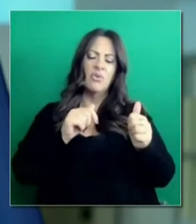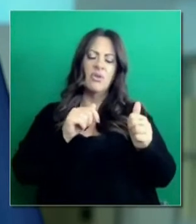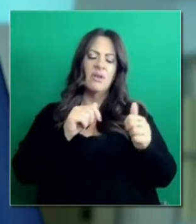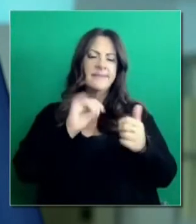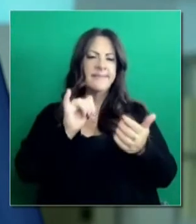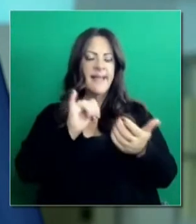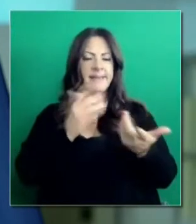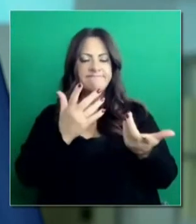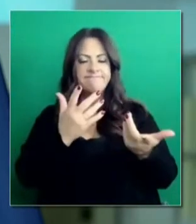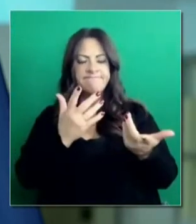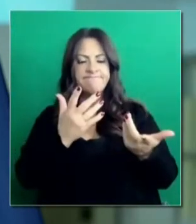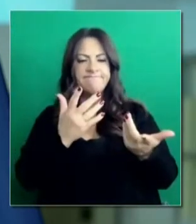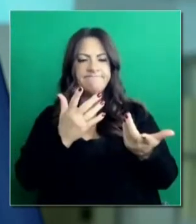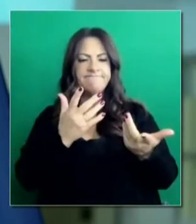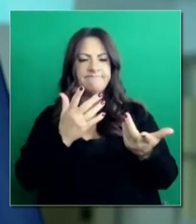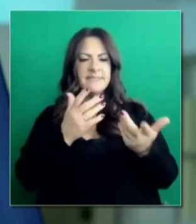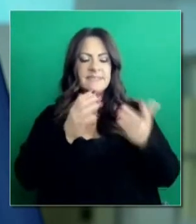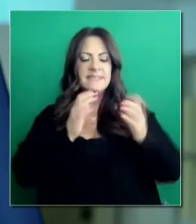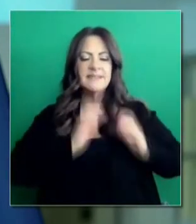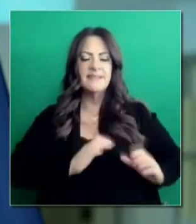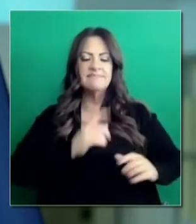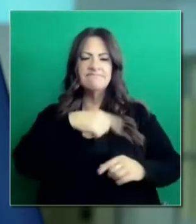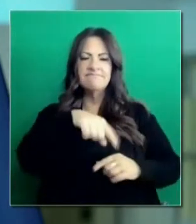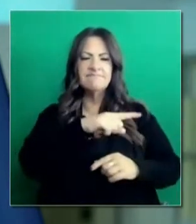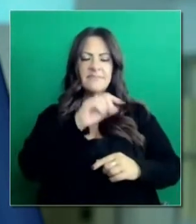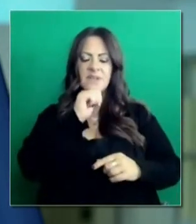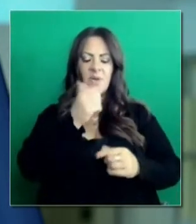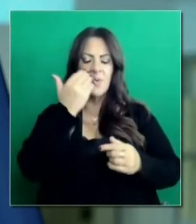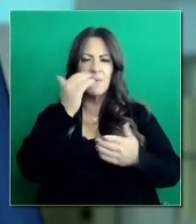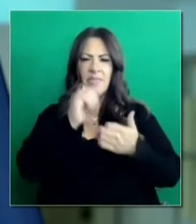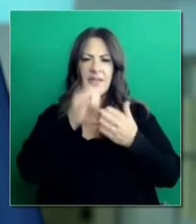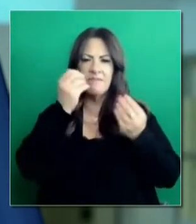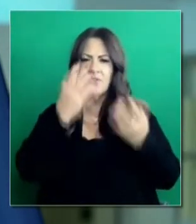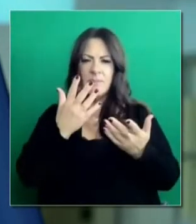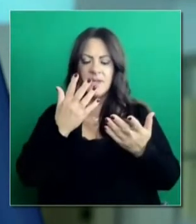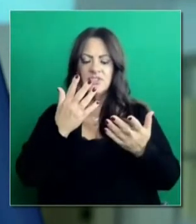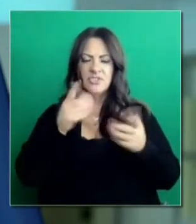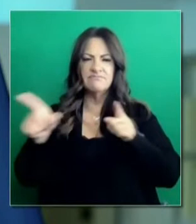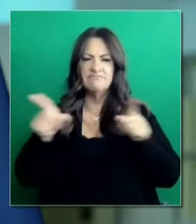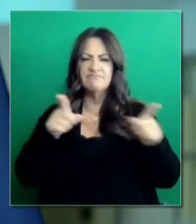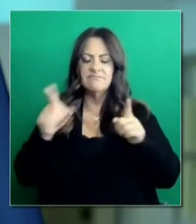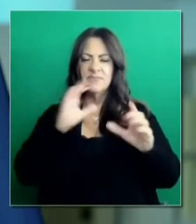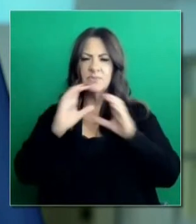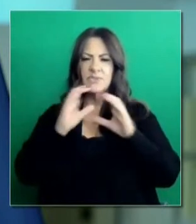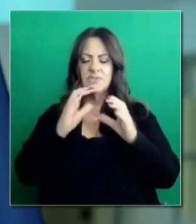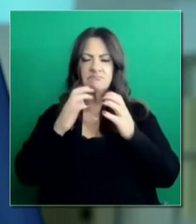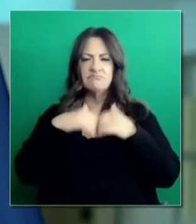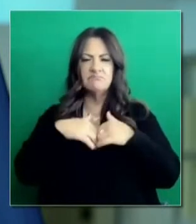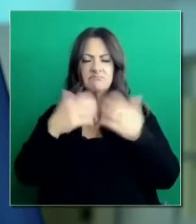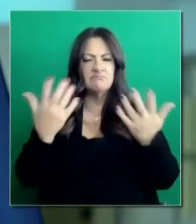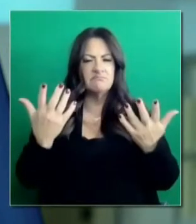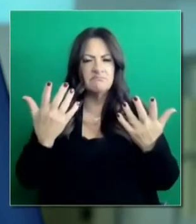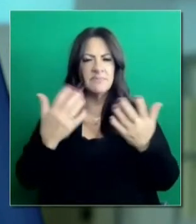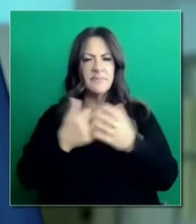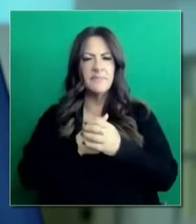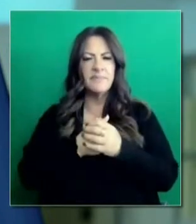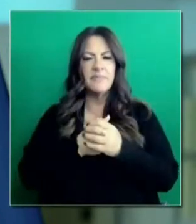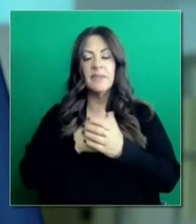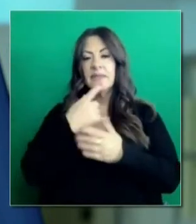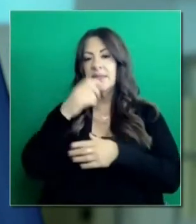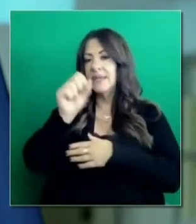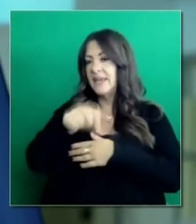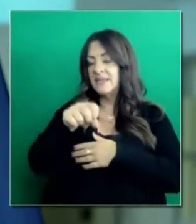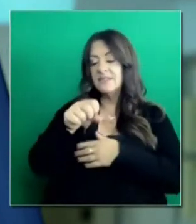speak to that? Yeah, I mean, we talked to a lot of folks, and we've been working with these counties very, very directly for weeks and weeks. They're privy to the same